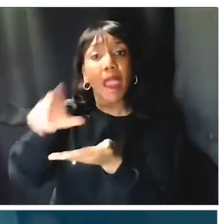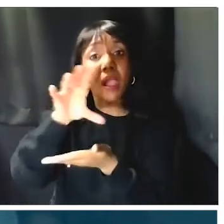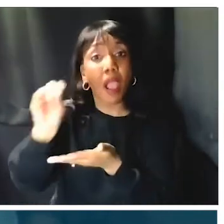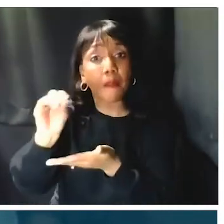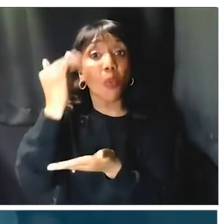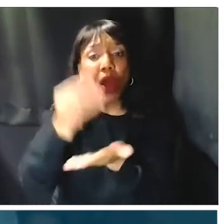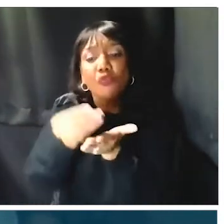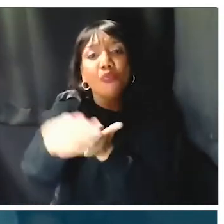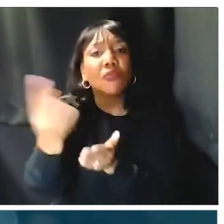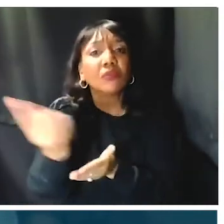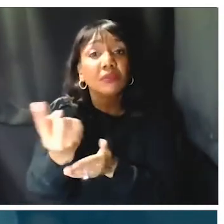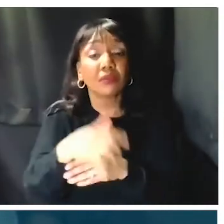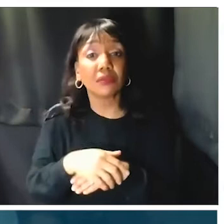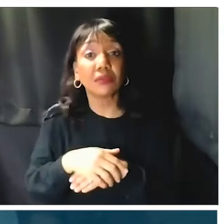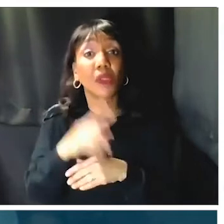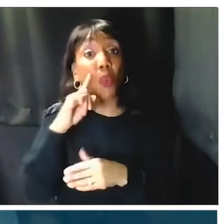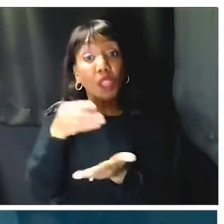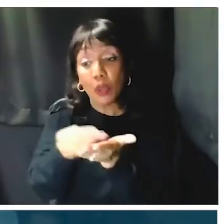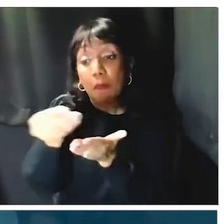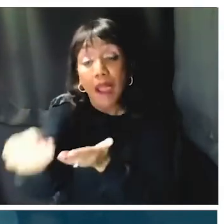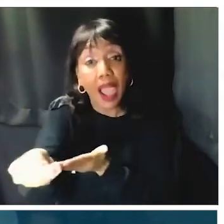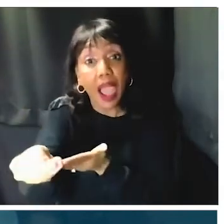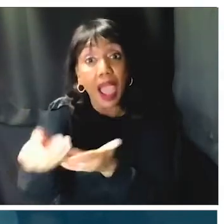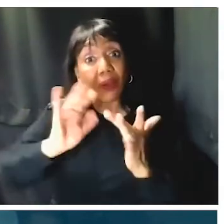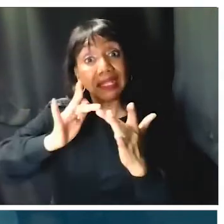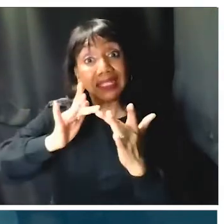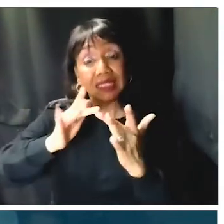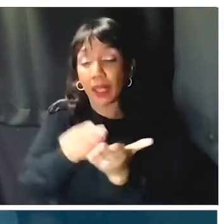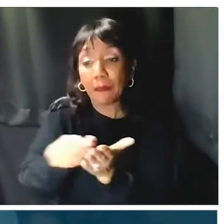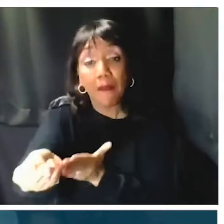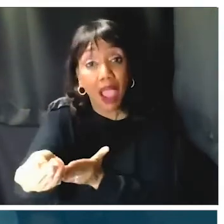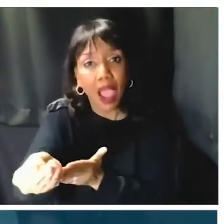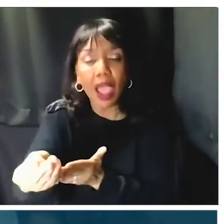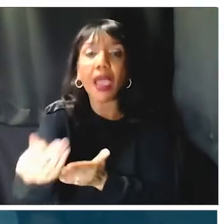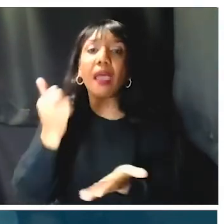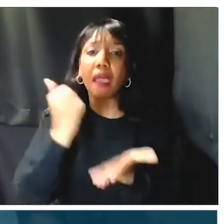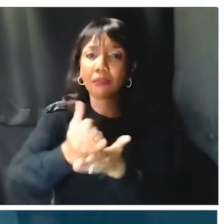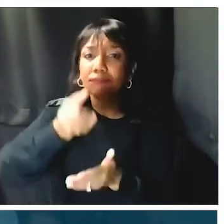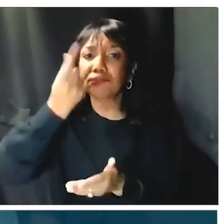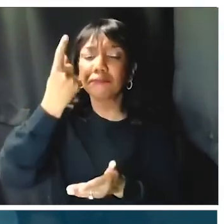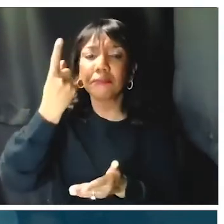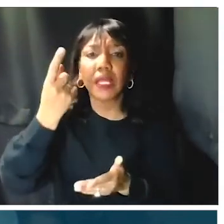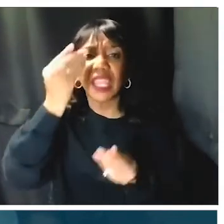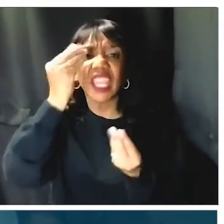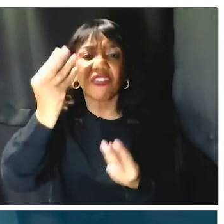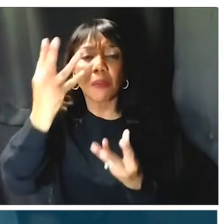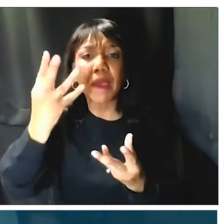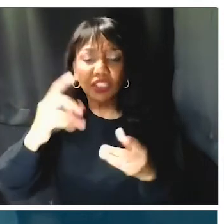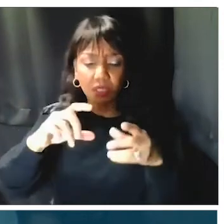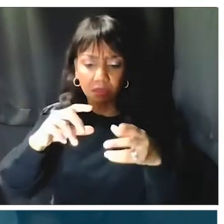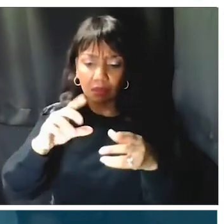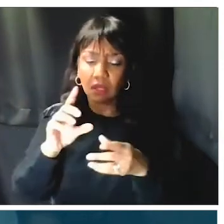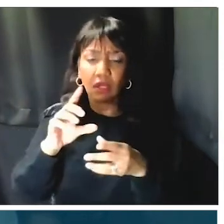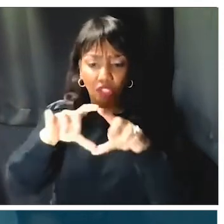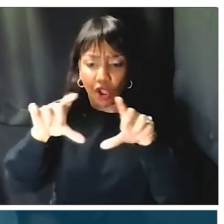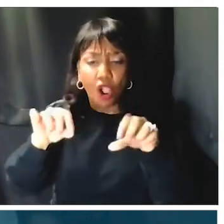purchase. When paying for purchases online, it will be helpful to understand what information your debit card,